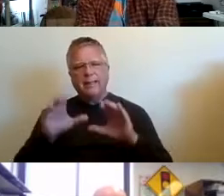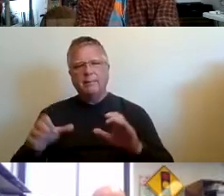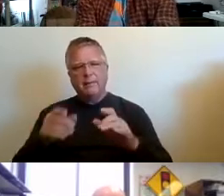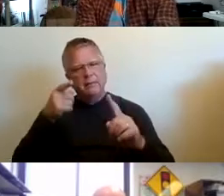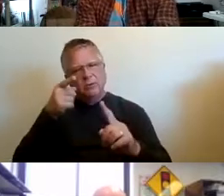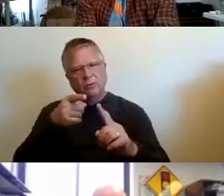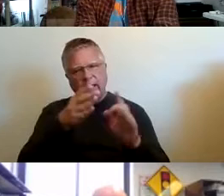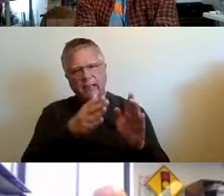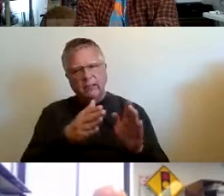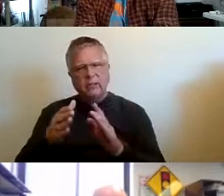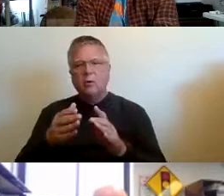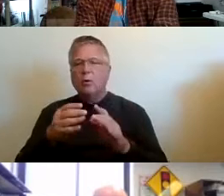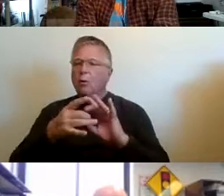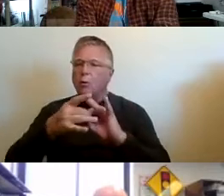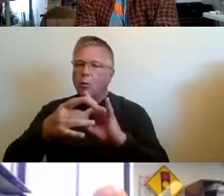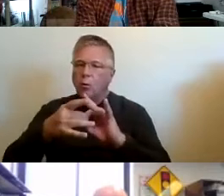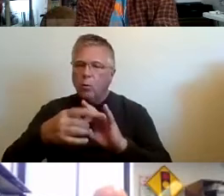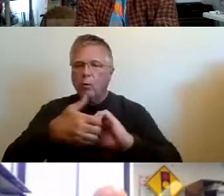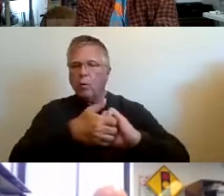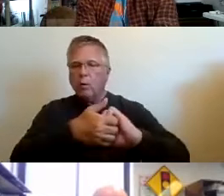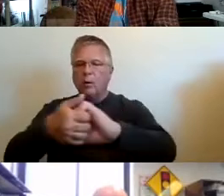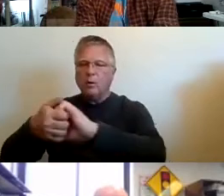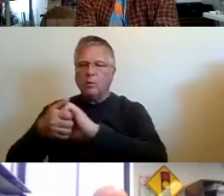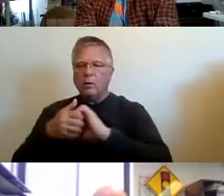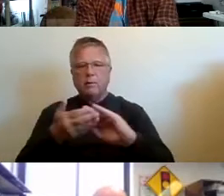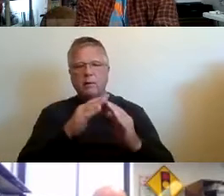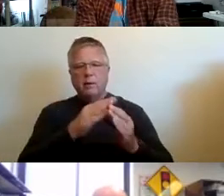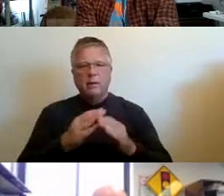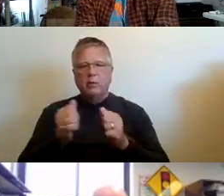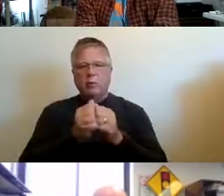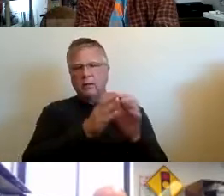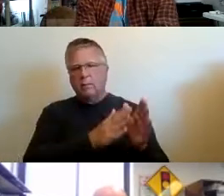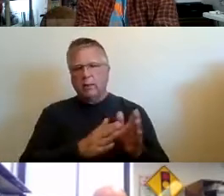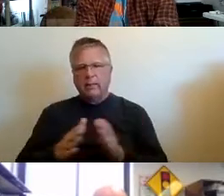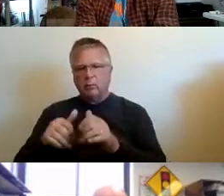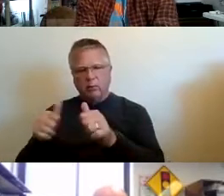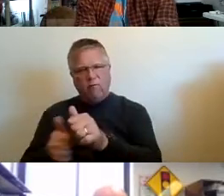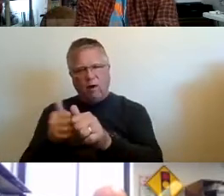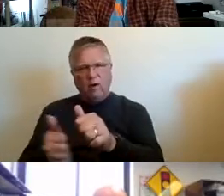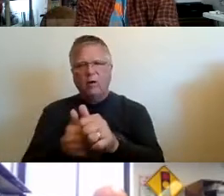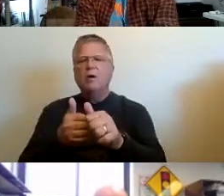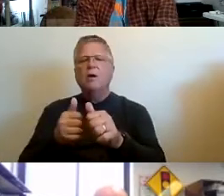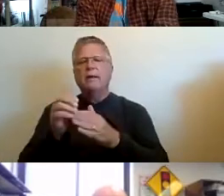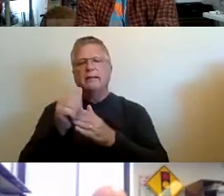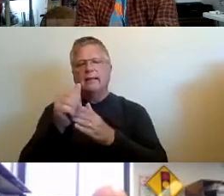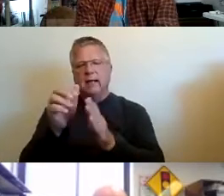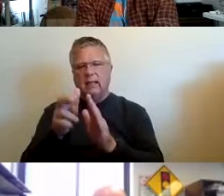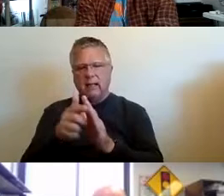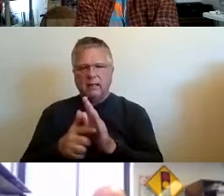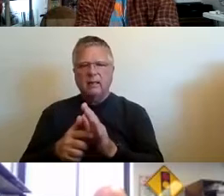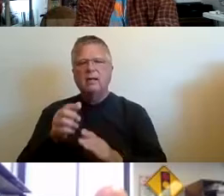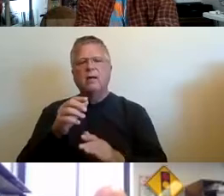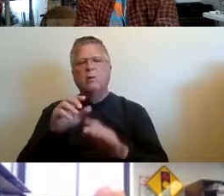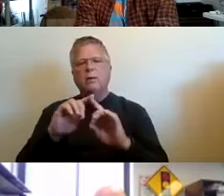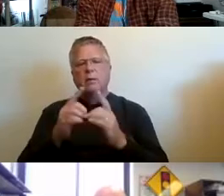work with the community to develop those plans. We are following the guideline settled by the Department of